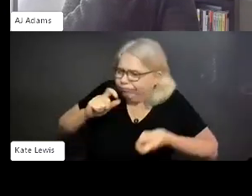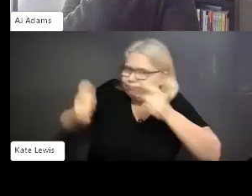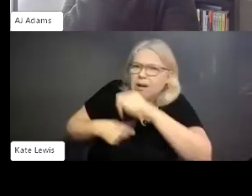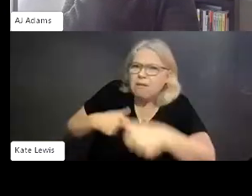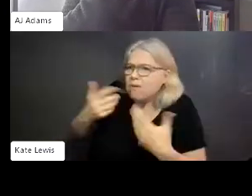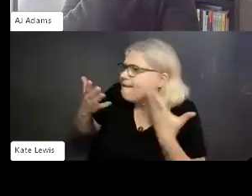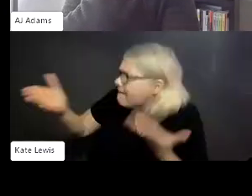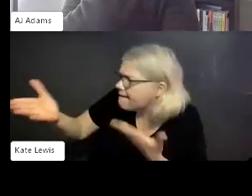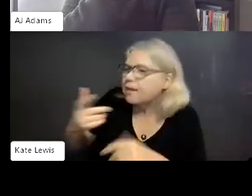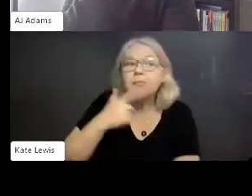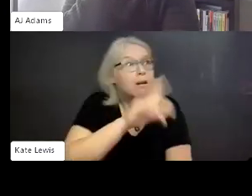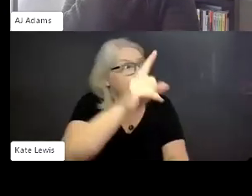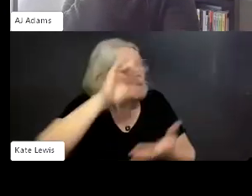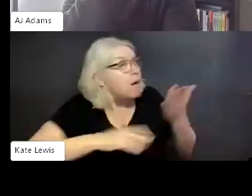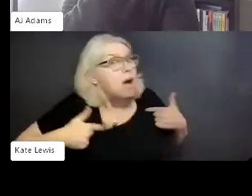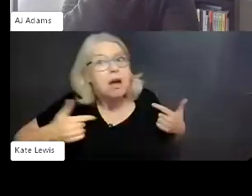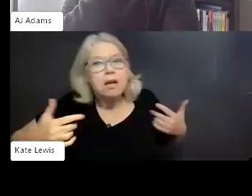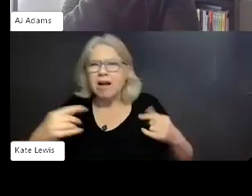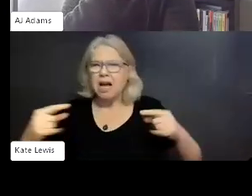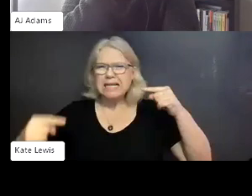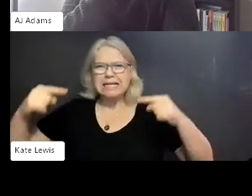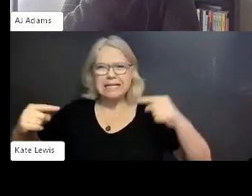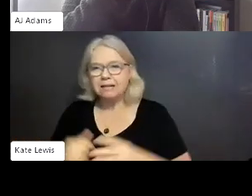however frayed that thread might be,